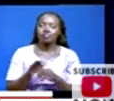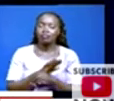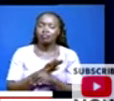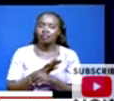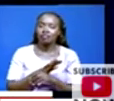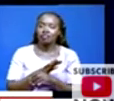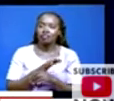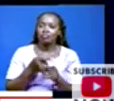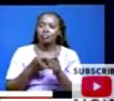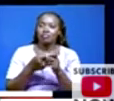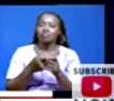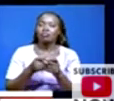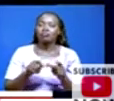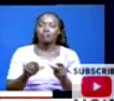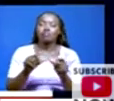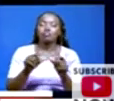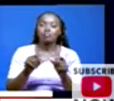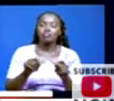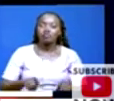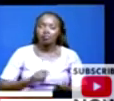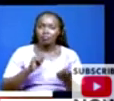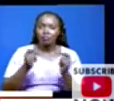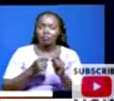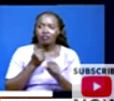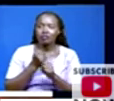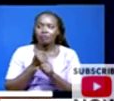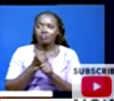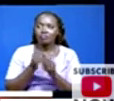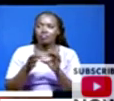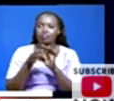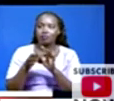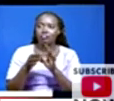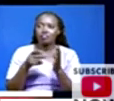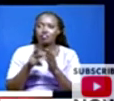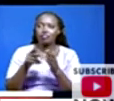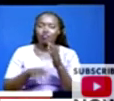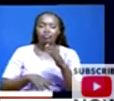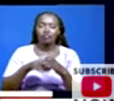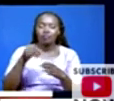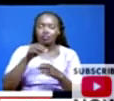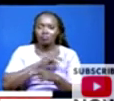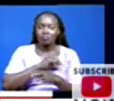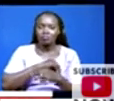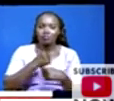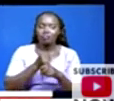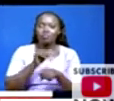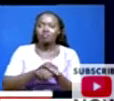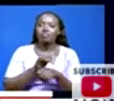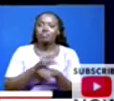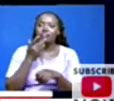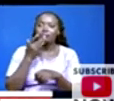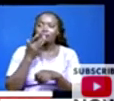to continue their life-changing work. And this year, thanks to our collaboration with the Elevate Prize Foundation, whose mission is to make good famous and